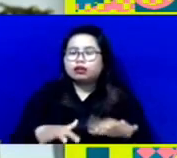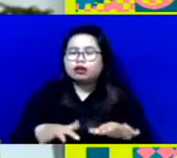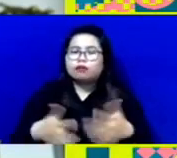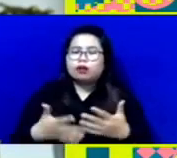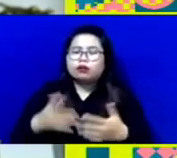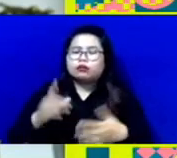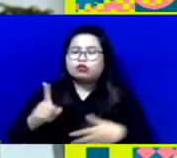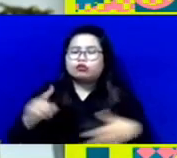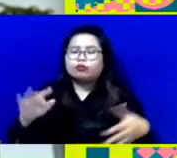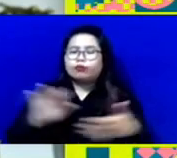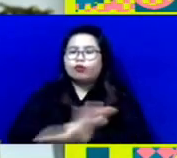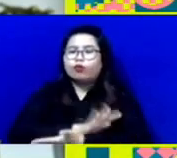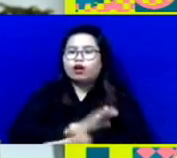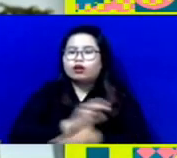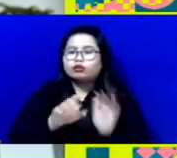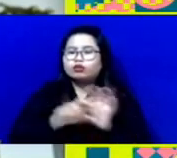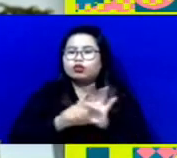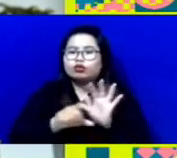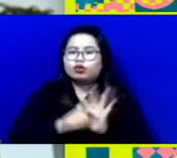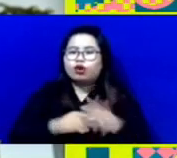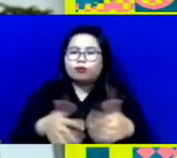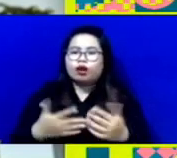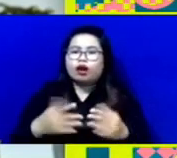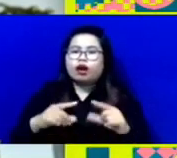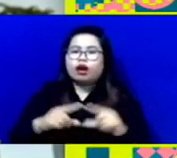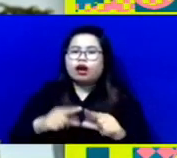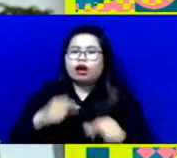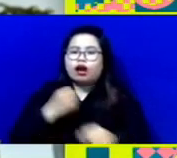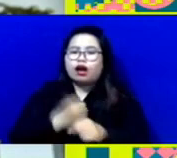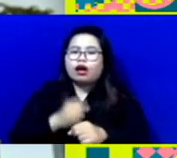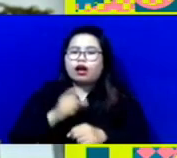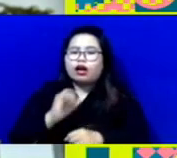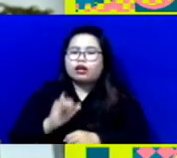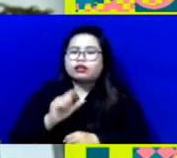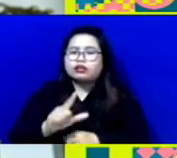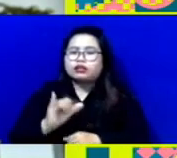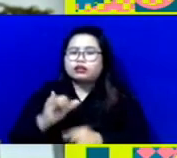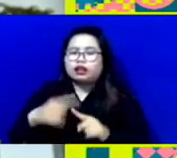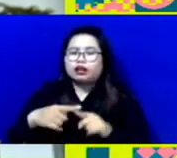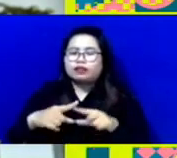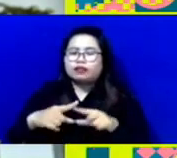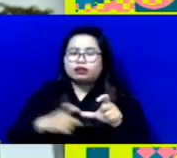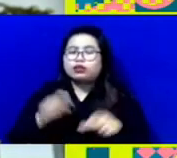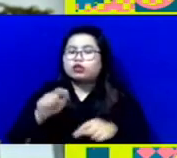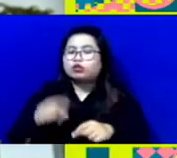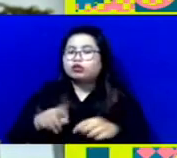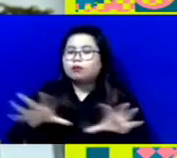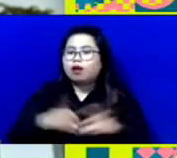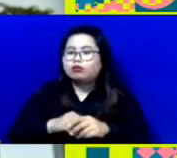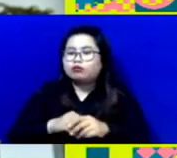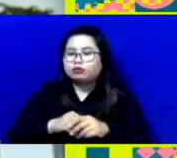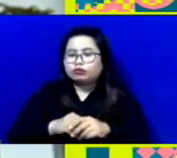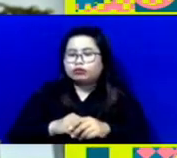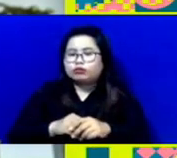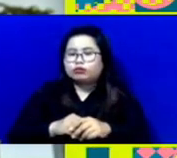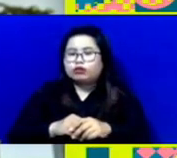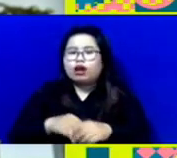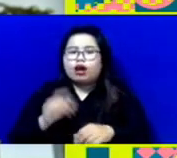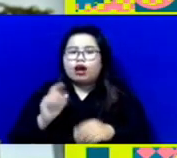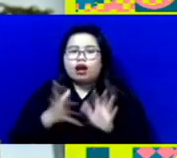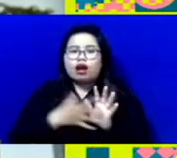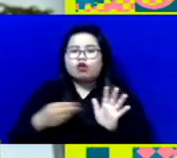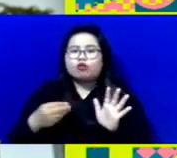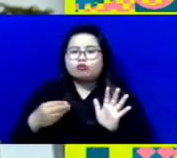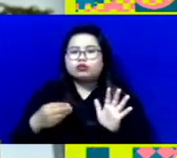of agilities include micro, small, medium enterprises' adoptions of digital